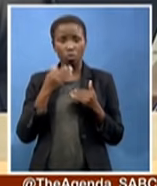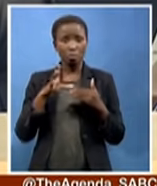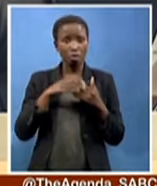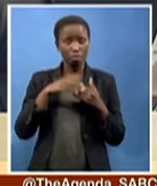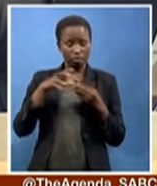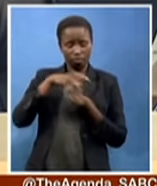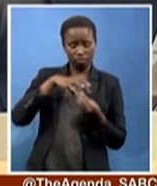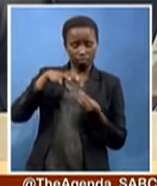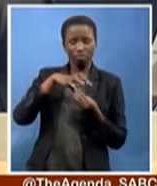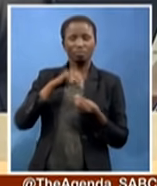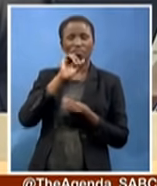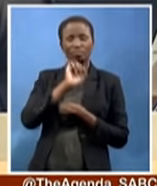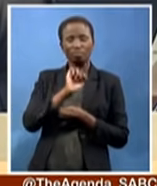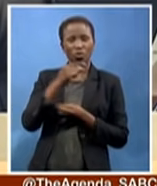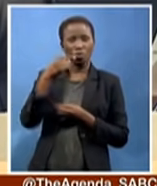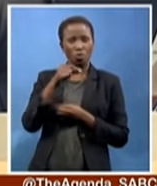appointments.